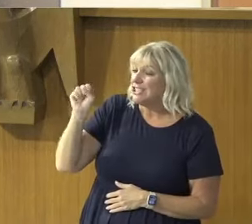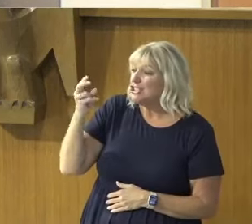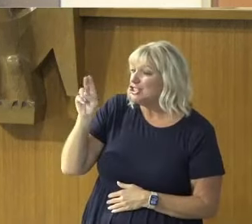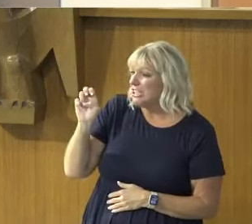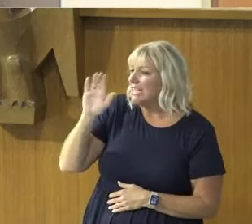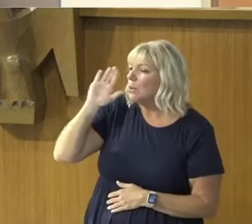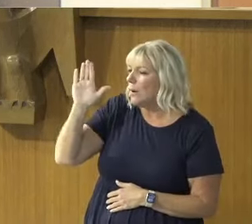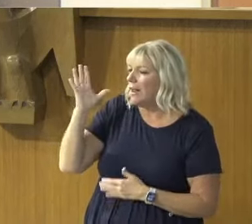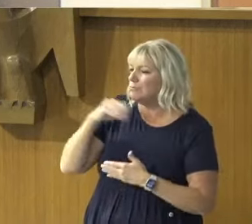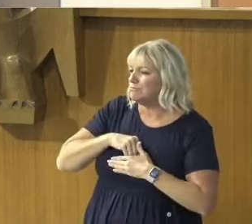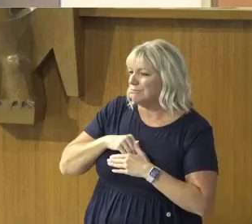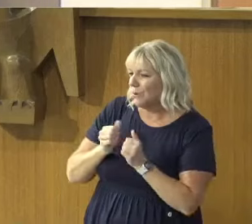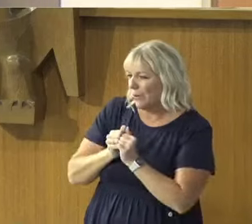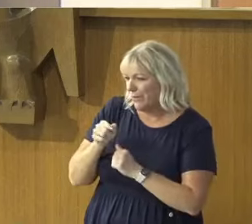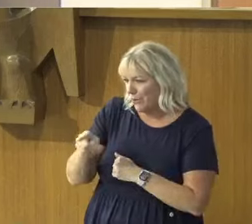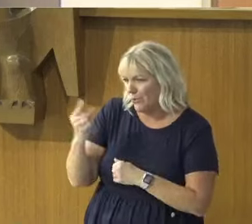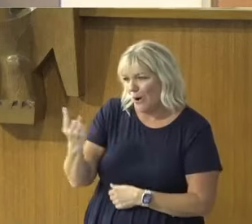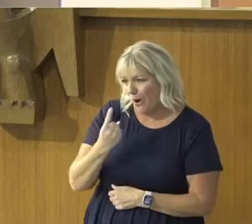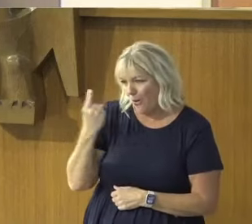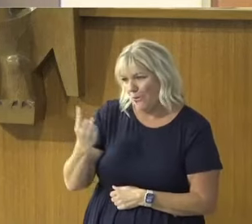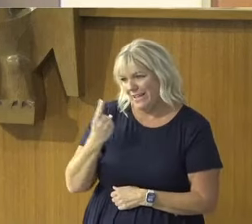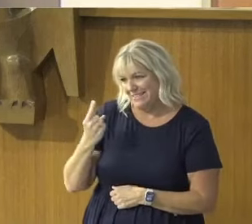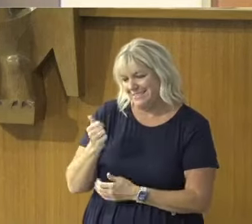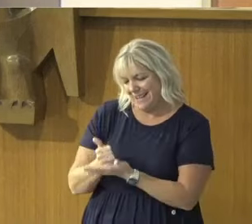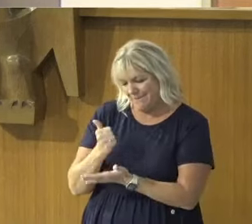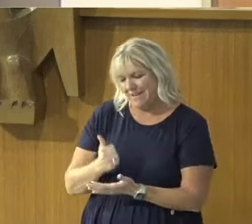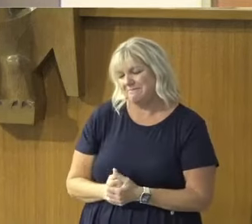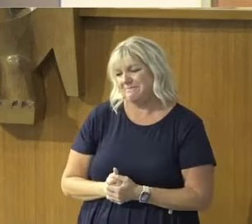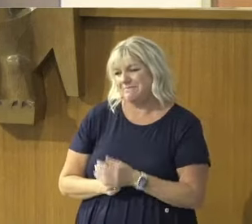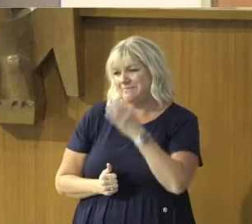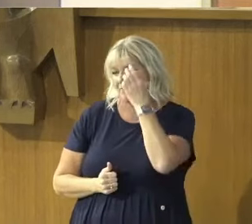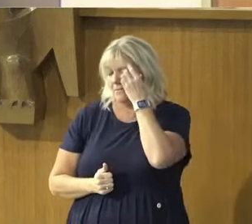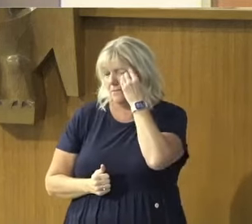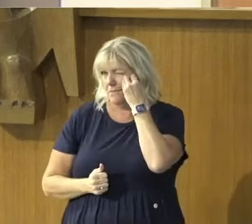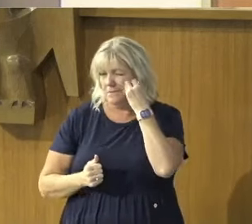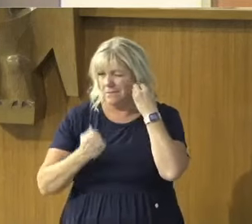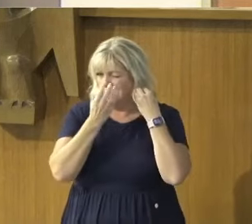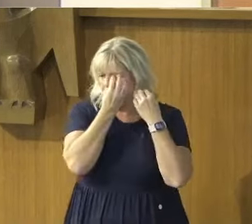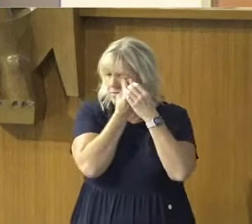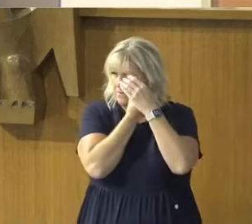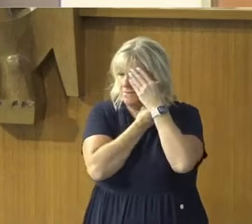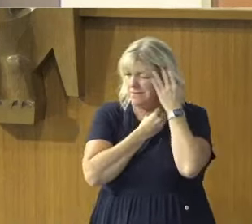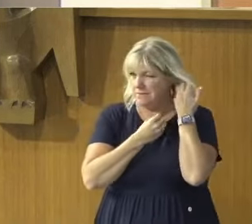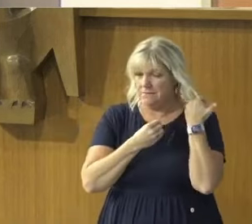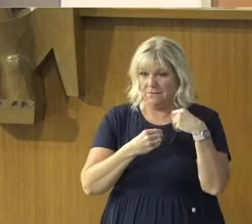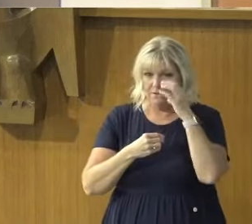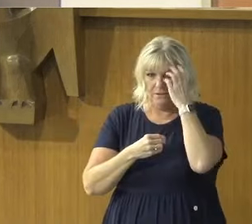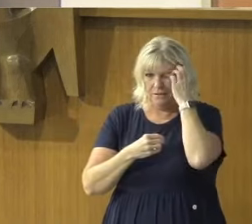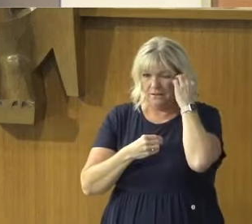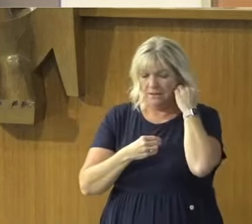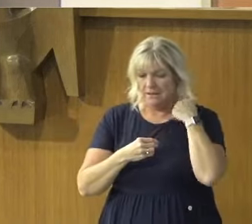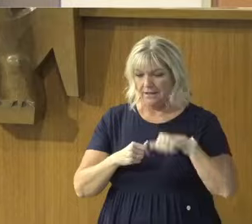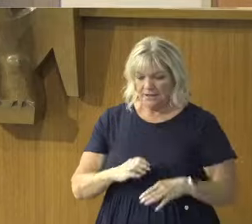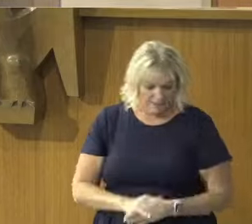always. Amen. you.